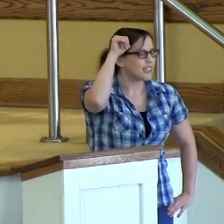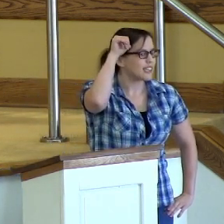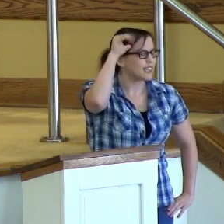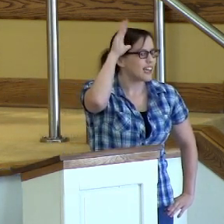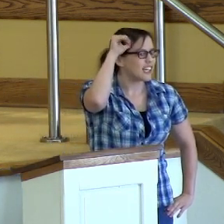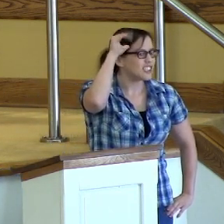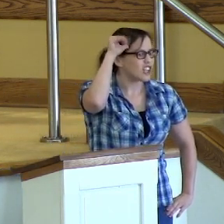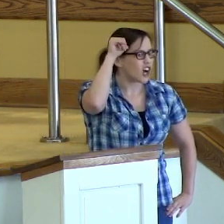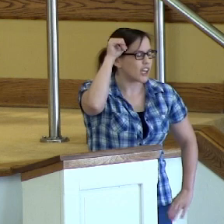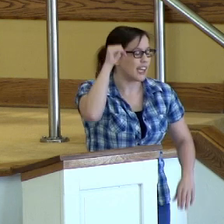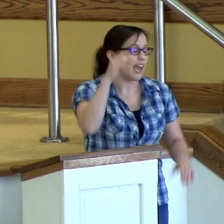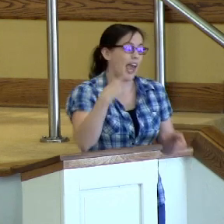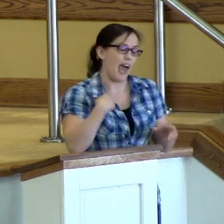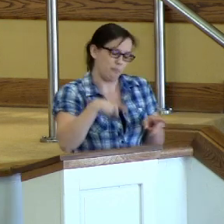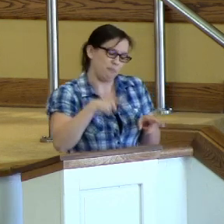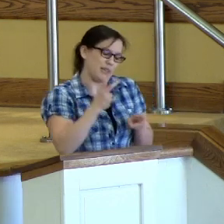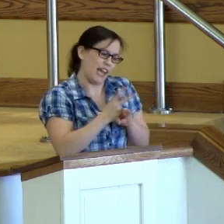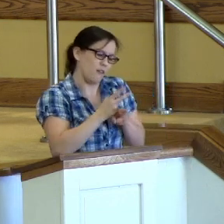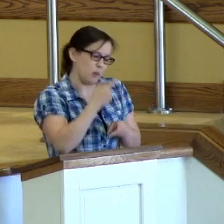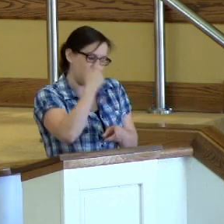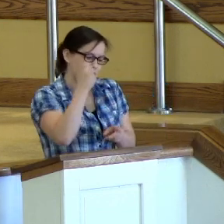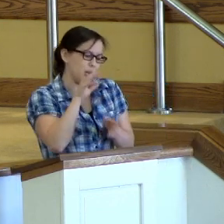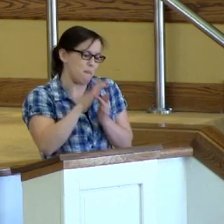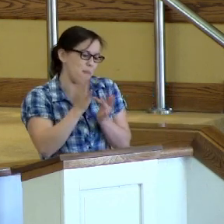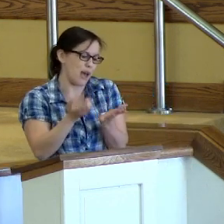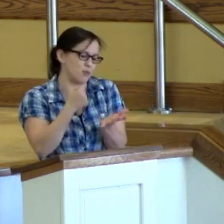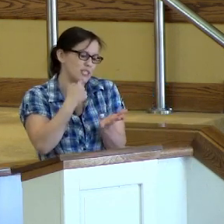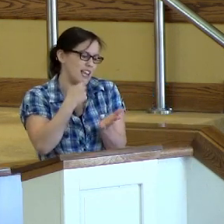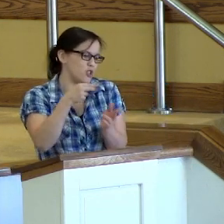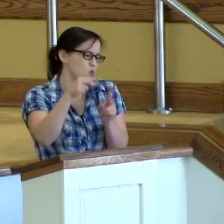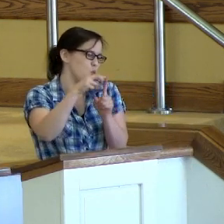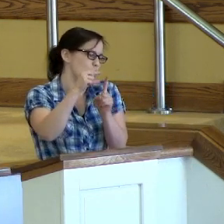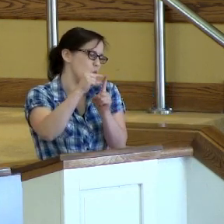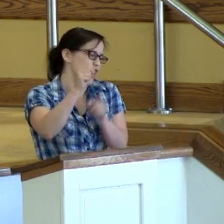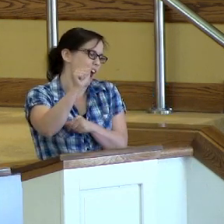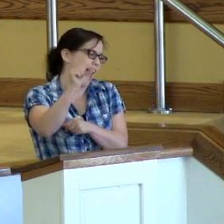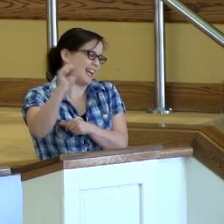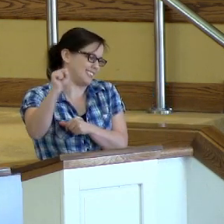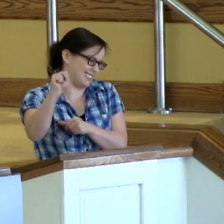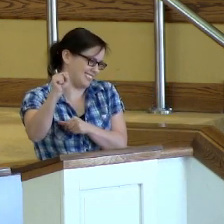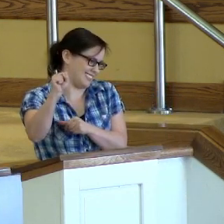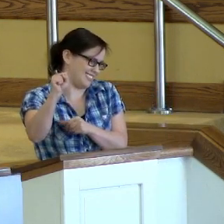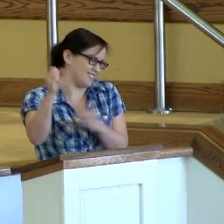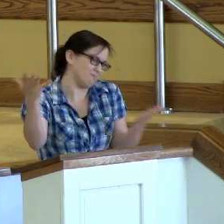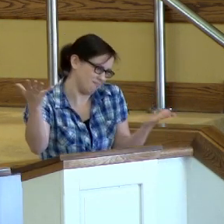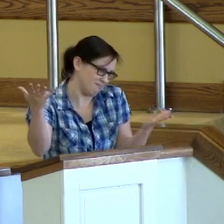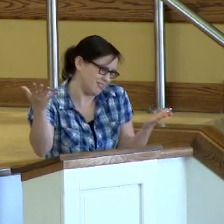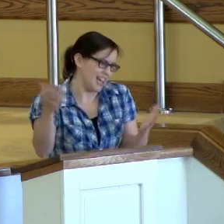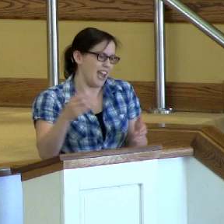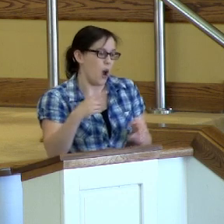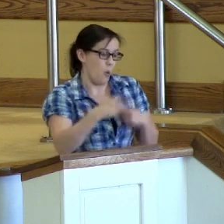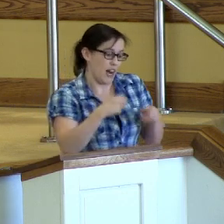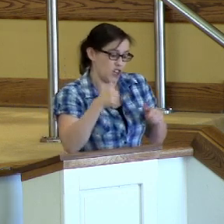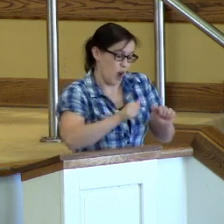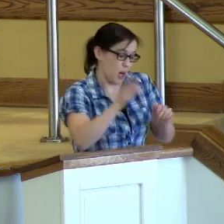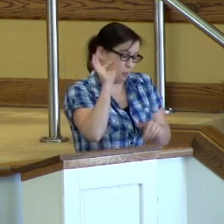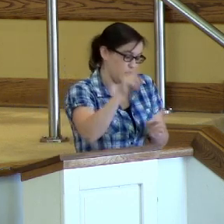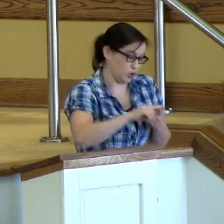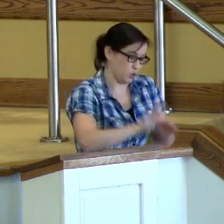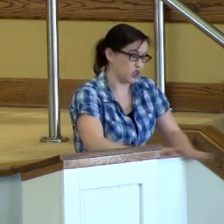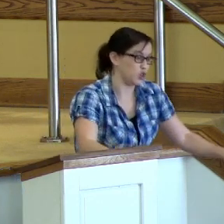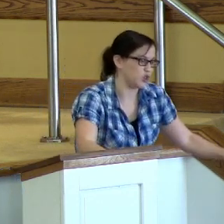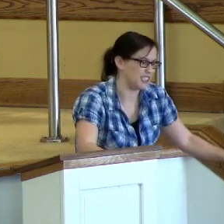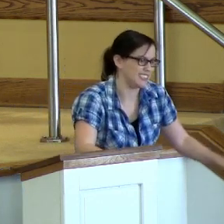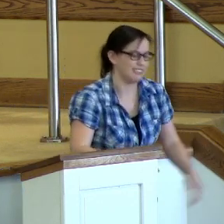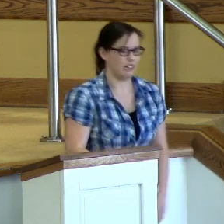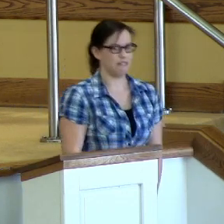church? I said, it's in the Bible, okay? It's in the Bible. That's what they called them. That's what they are, all right? It's